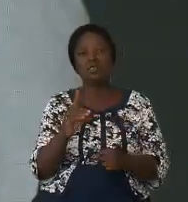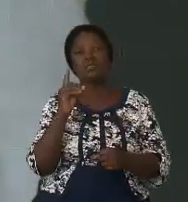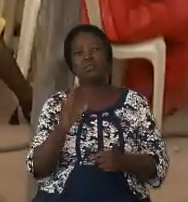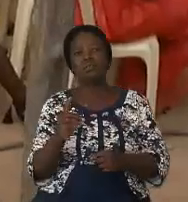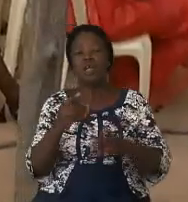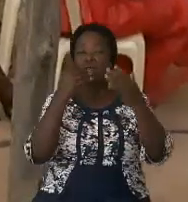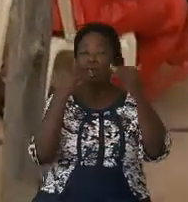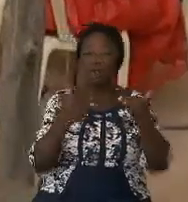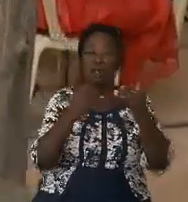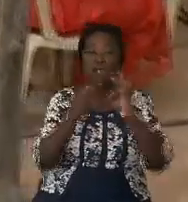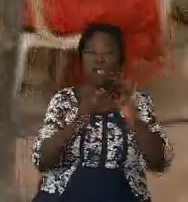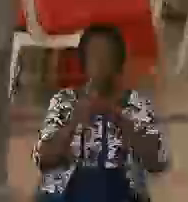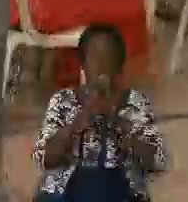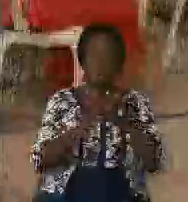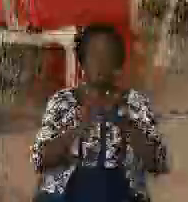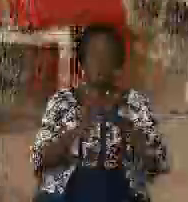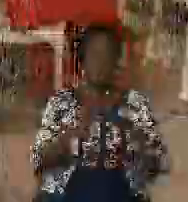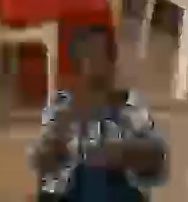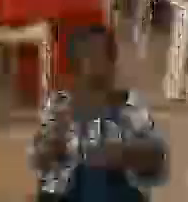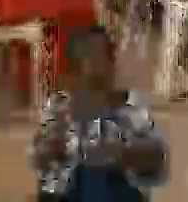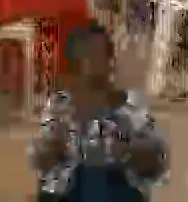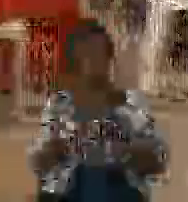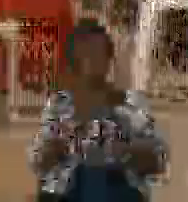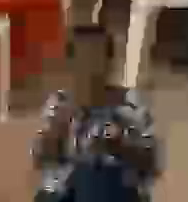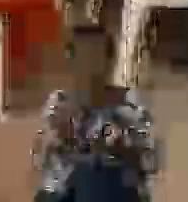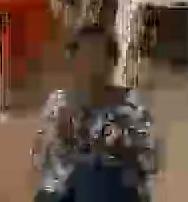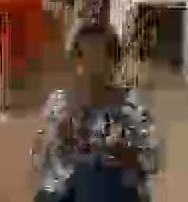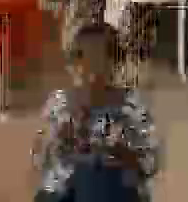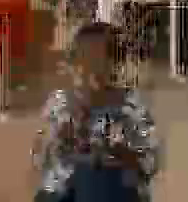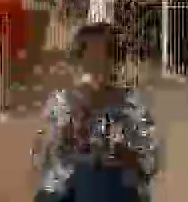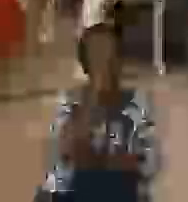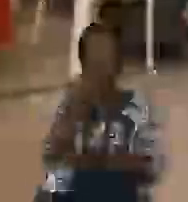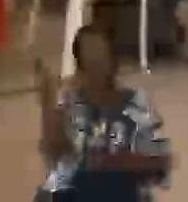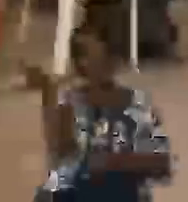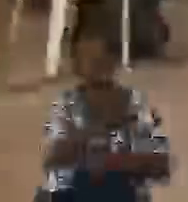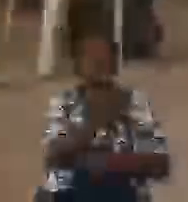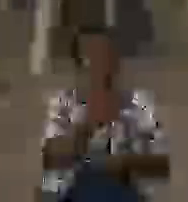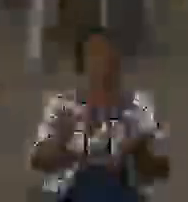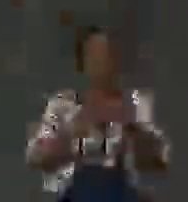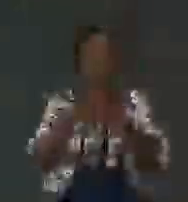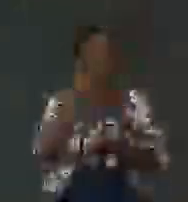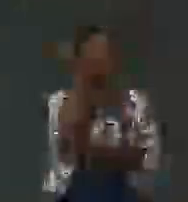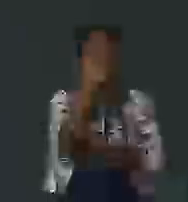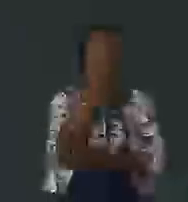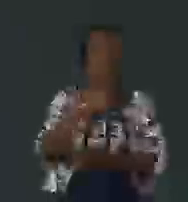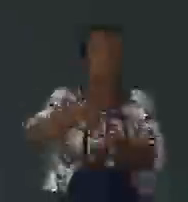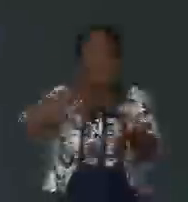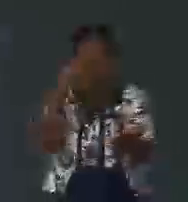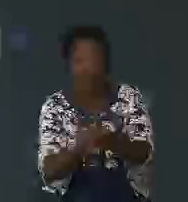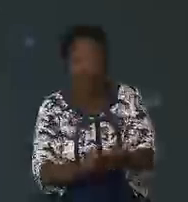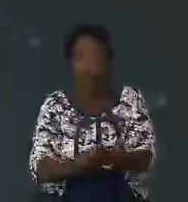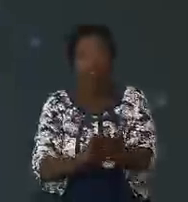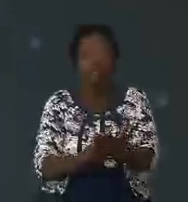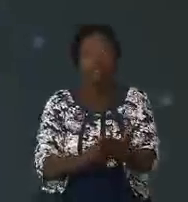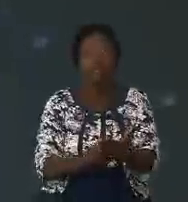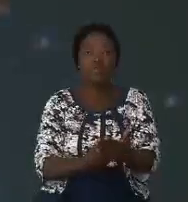me, we're healed. Now, if somebody sees that a tree is being cut,